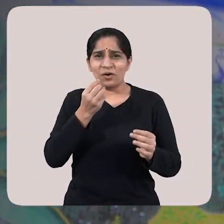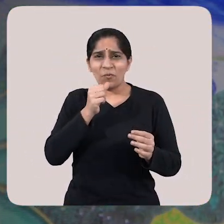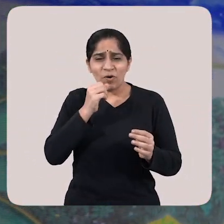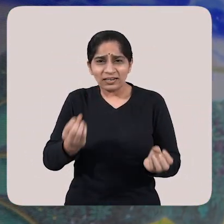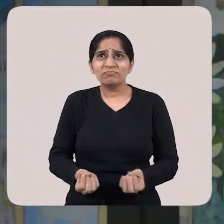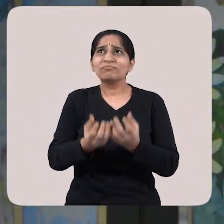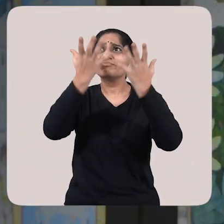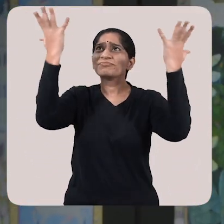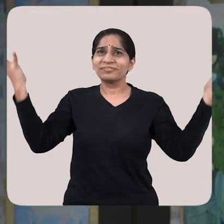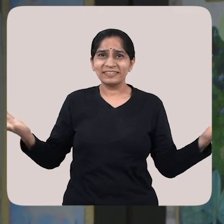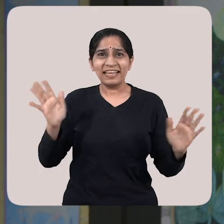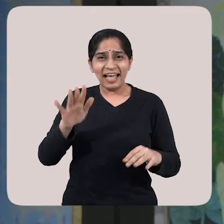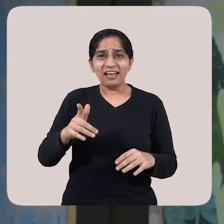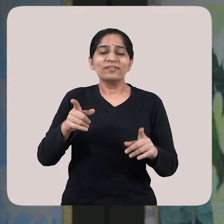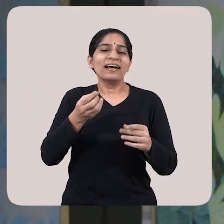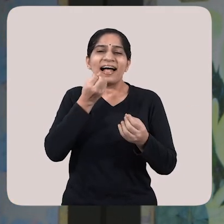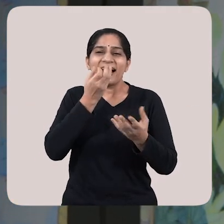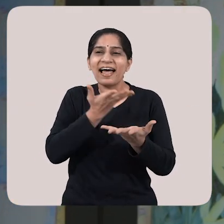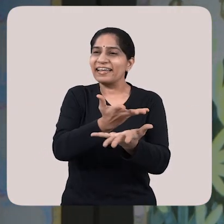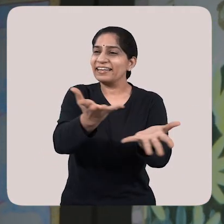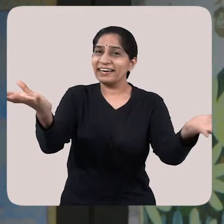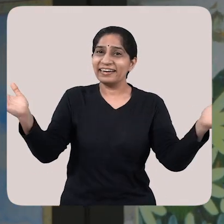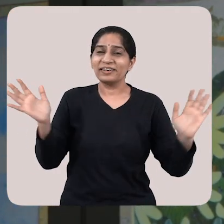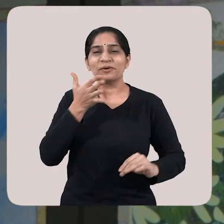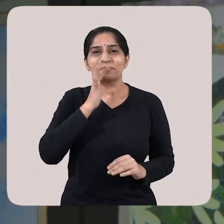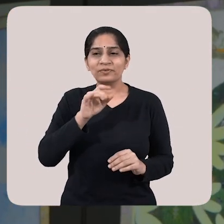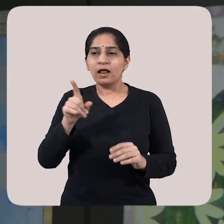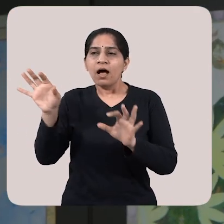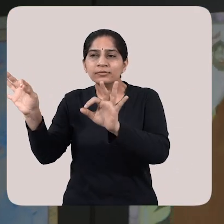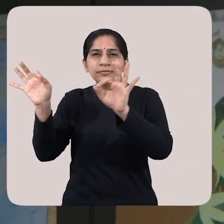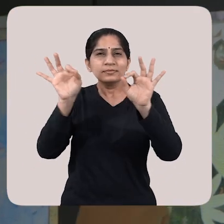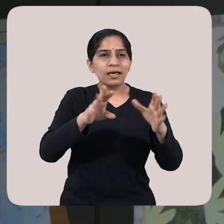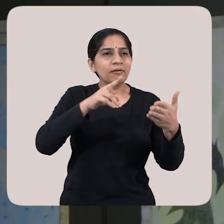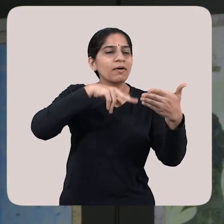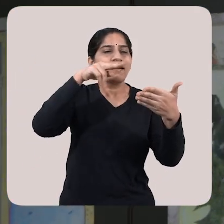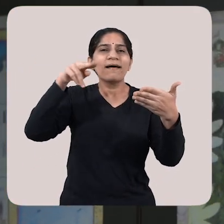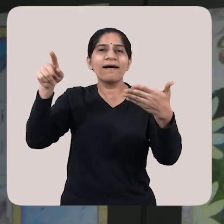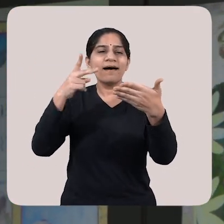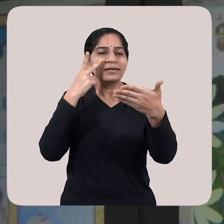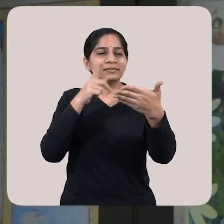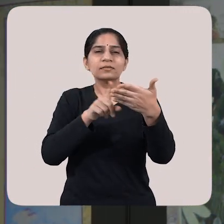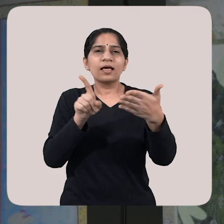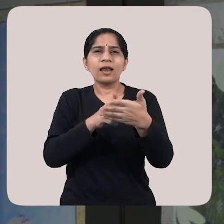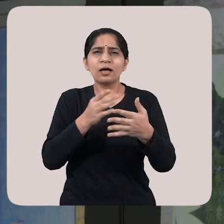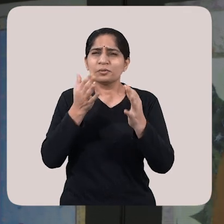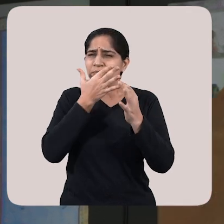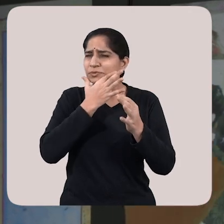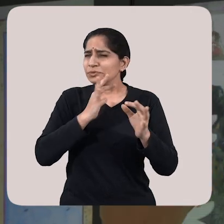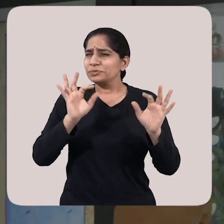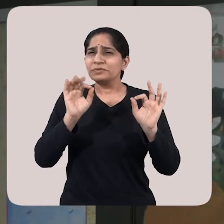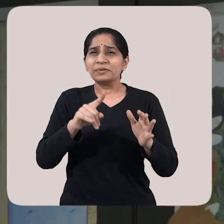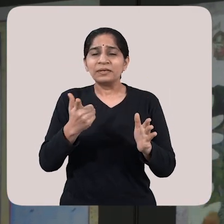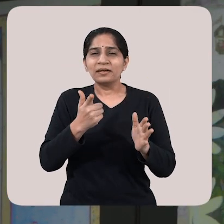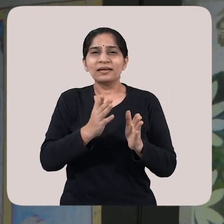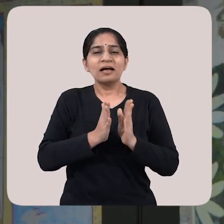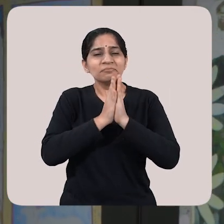and banyan trees, recreating the scene of a garden. Amid monsoon festivals, the Pichwai transforms Nathdwara